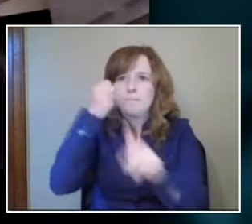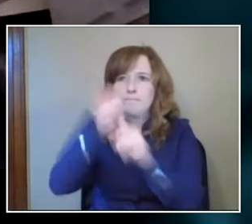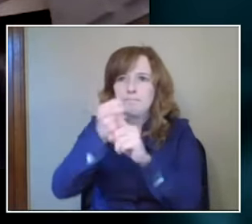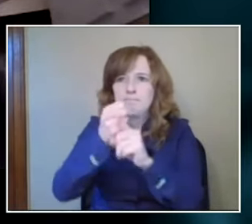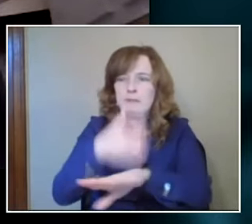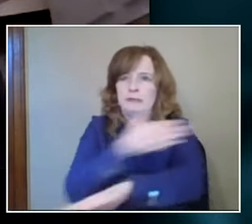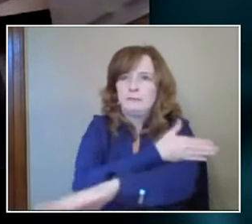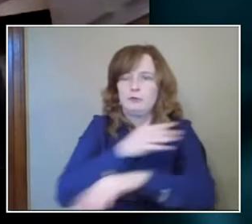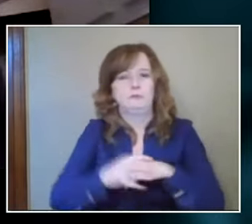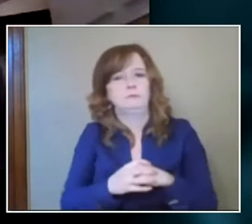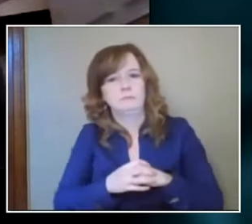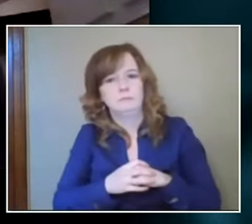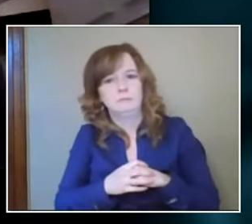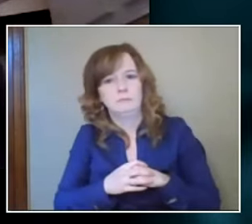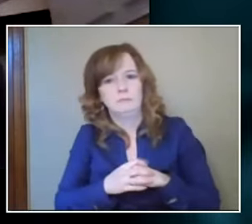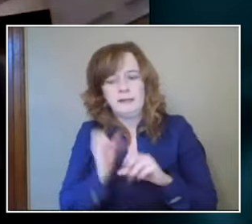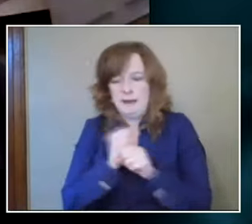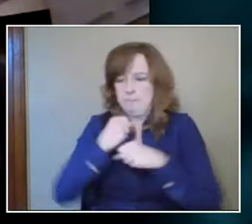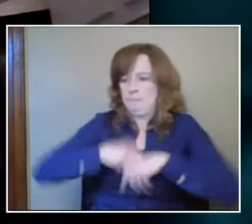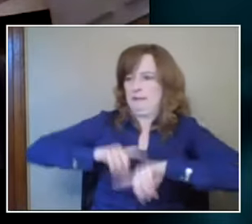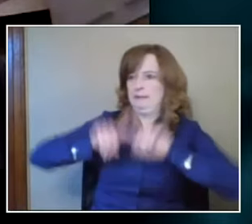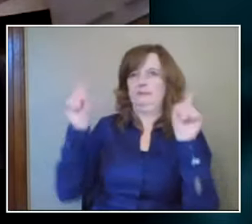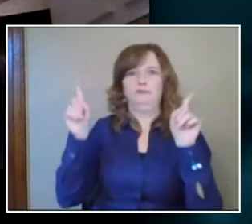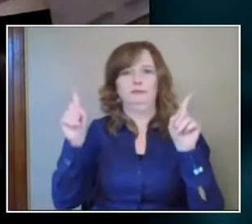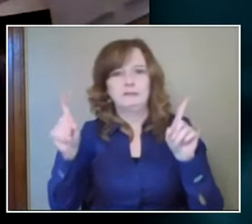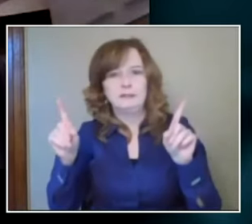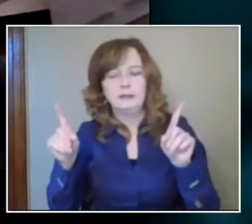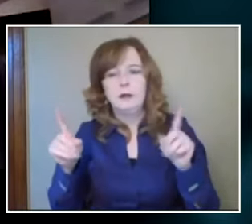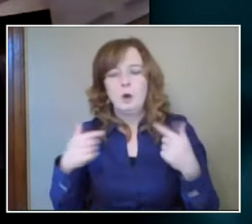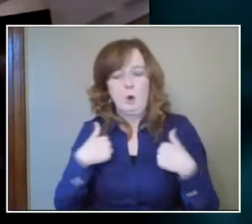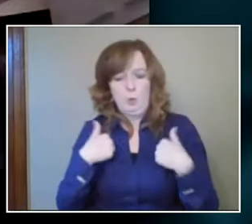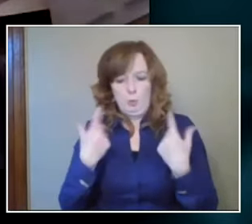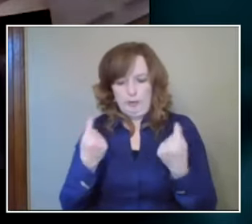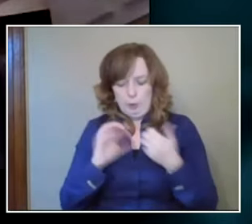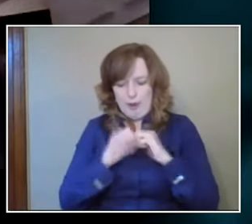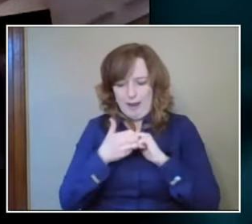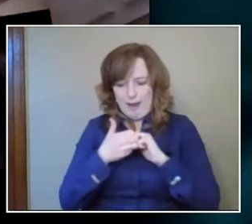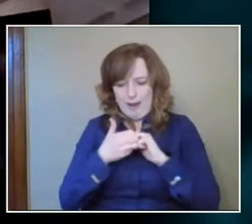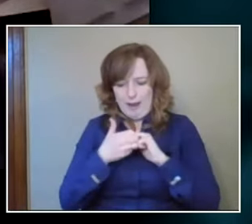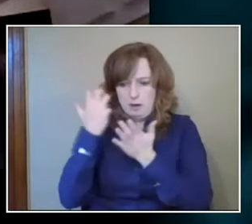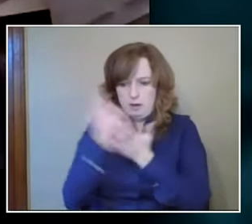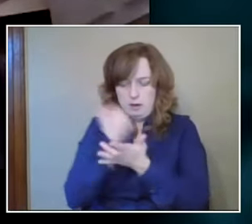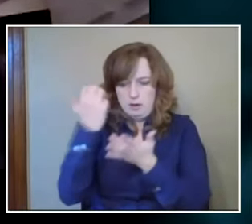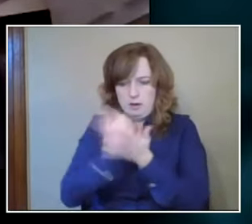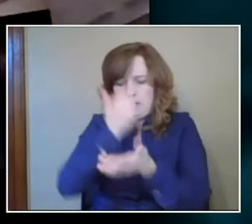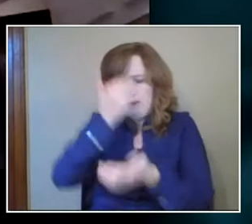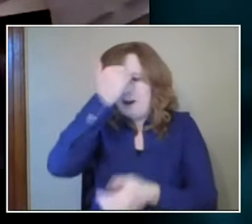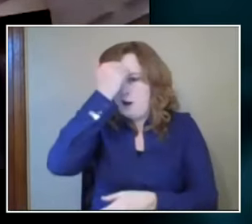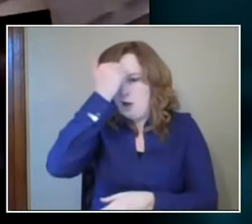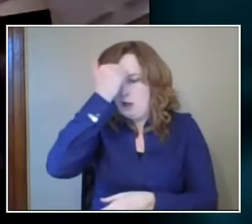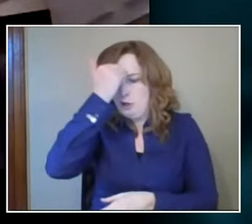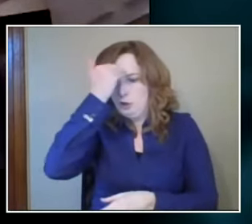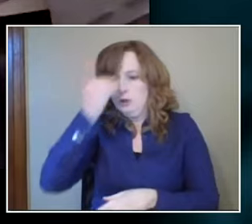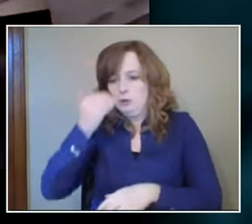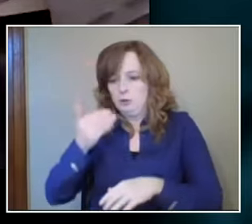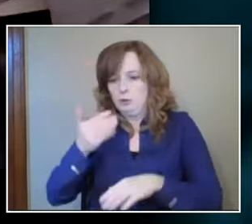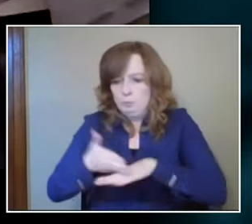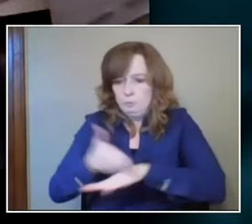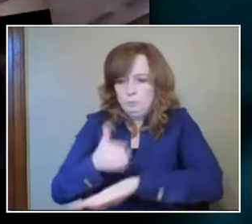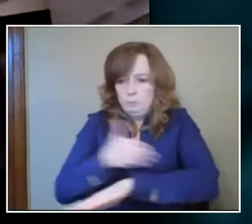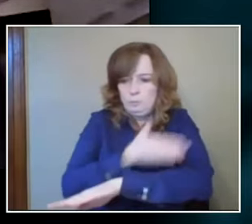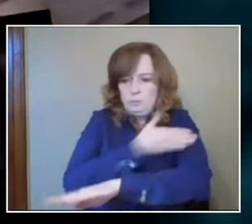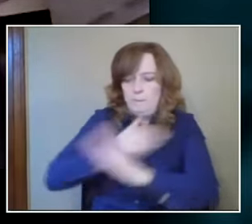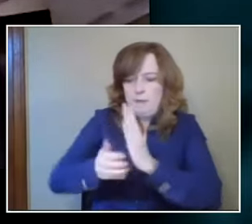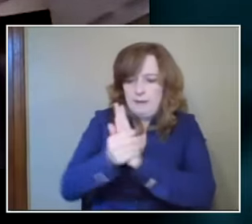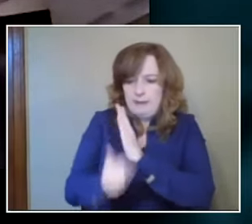do and gain knowledge and skills that will allow me to build upon my talents and gifts and be able to make a difference in the